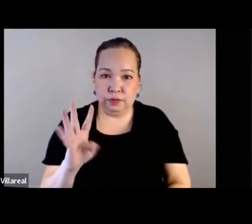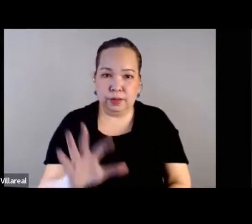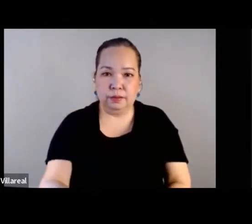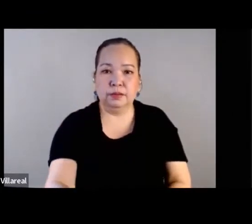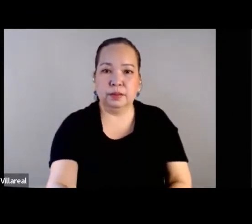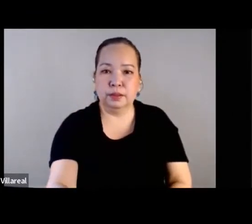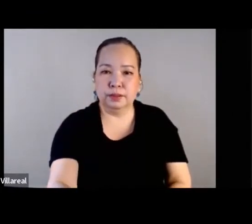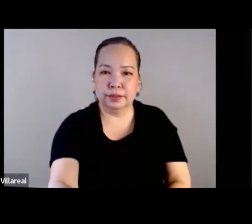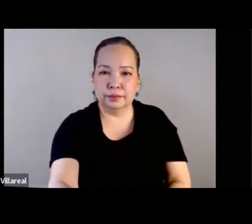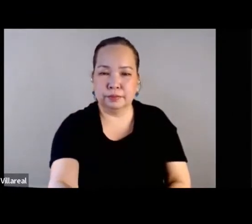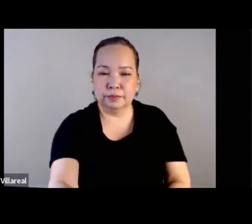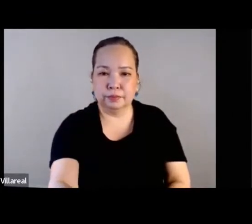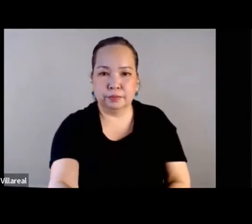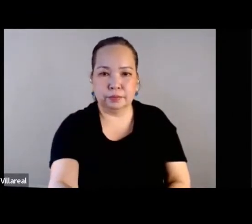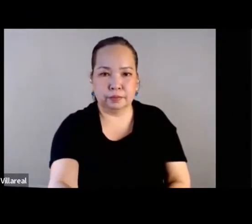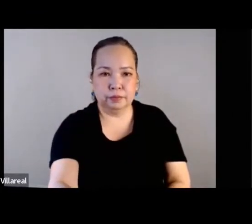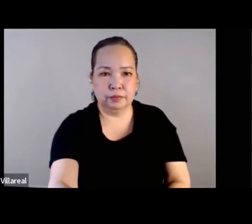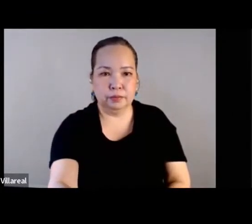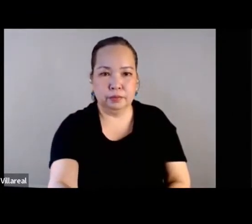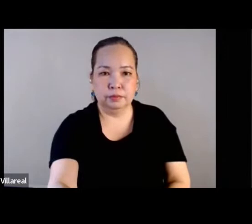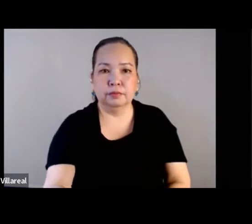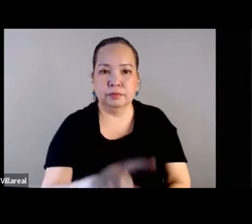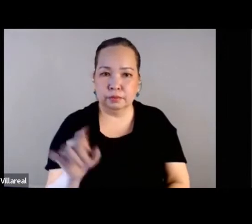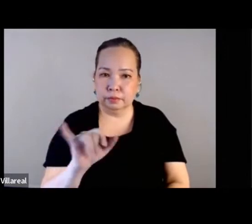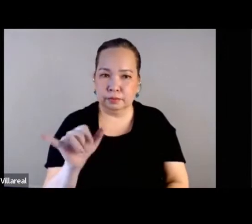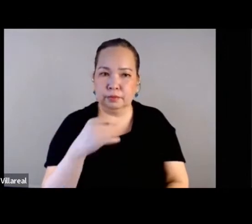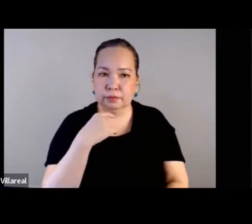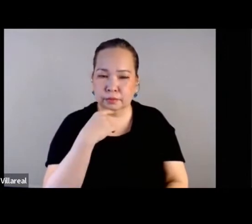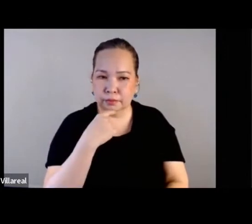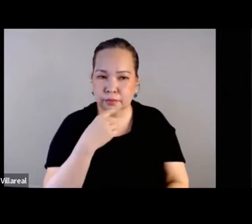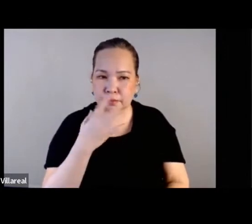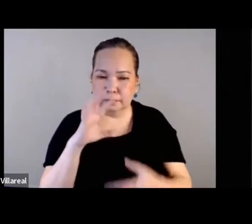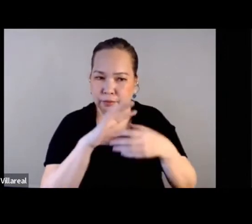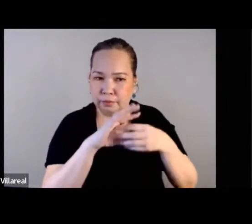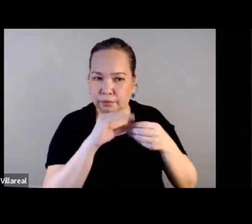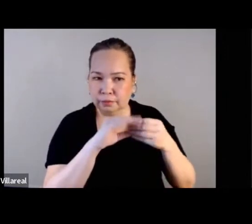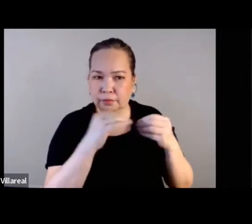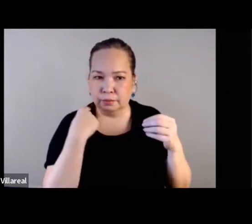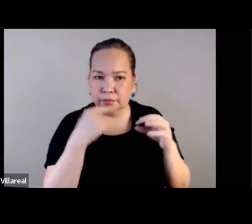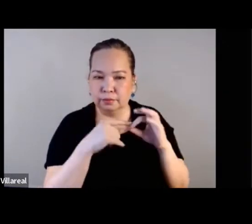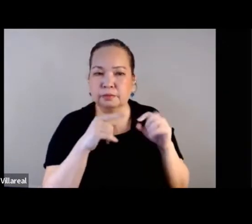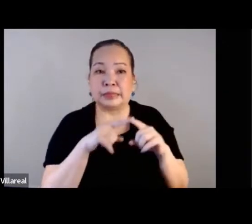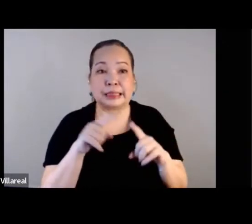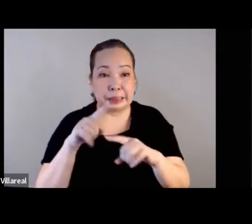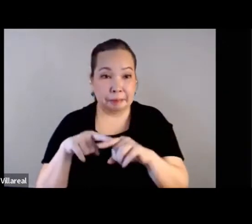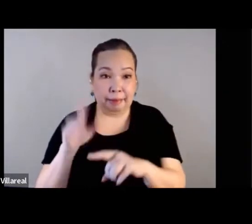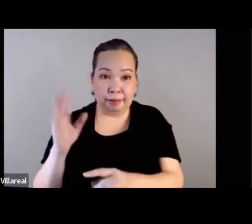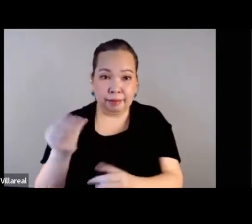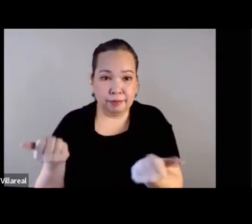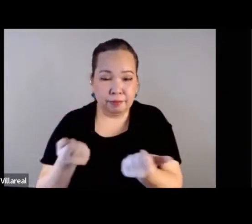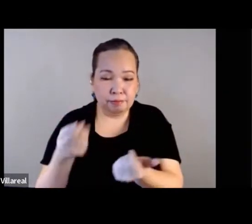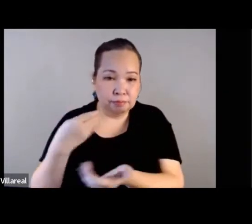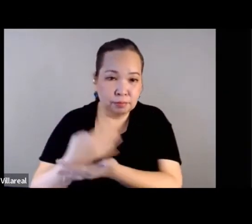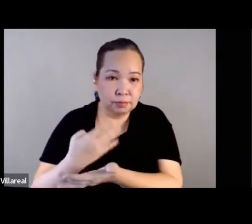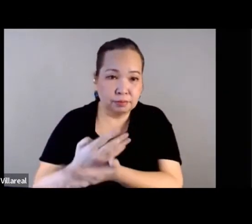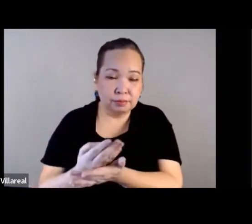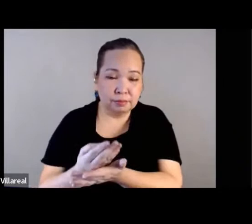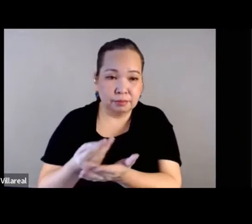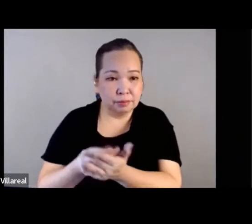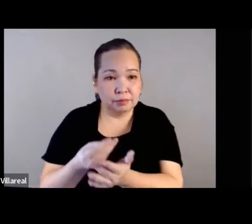2245. But of course, as I mentioned earlier, this all boils down to funding. So may I ask